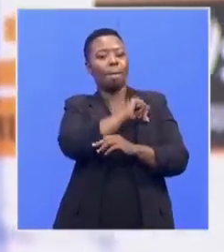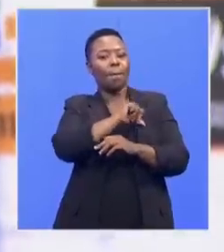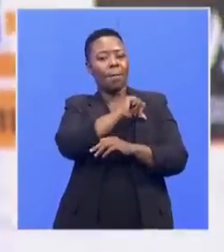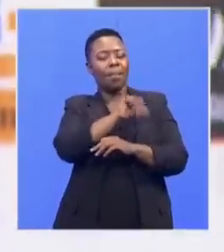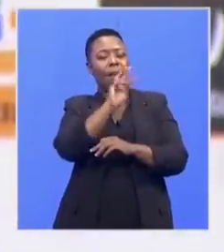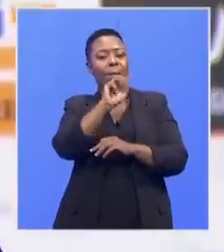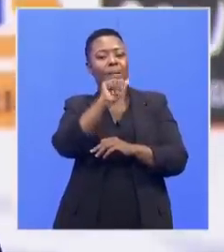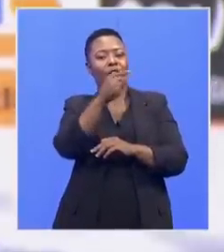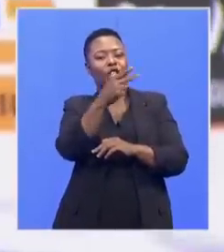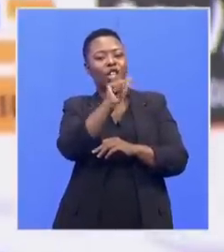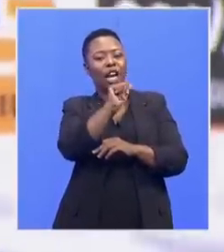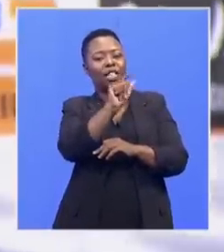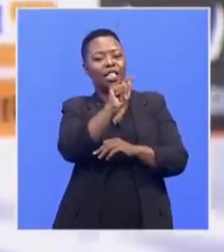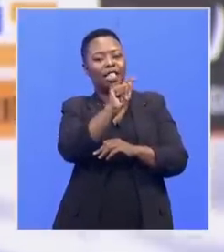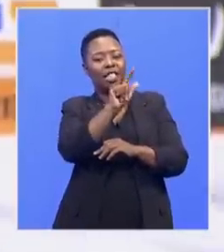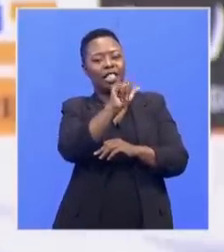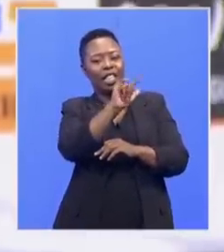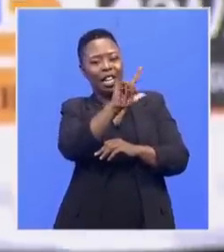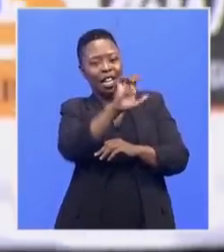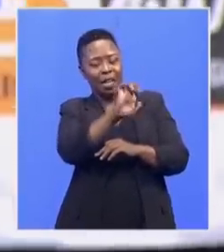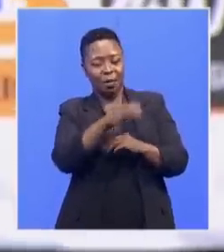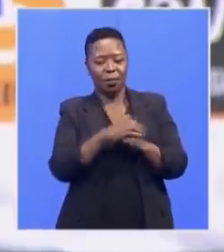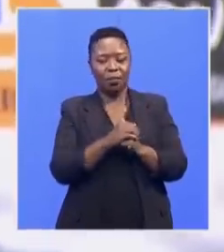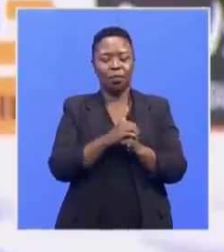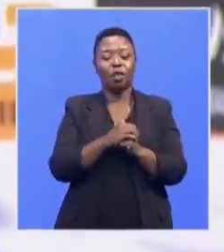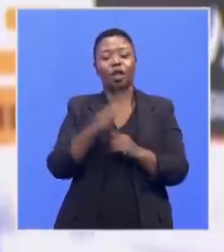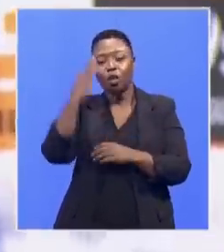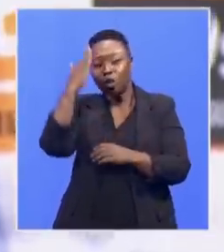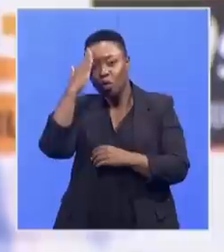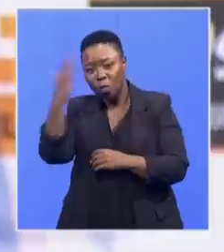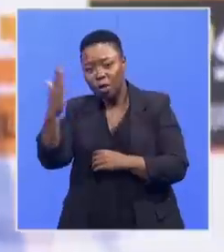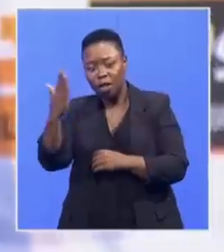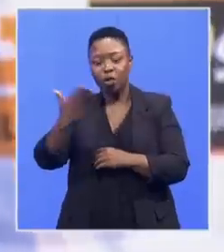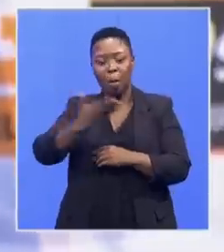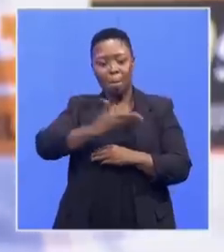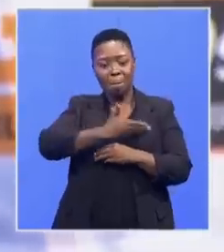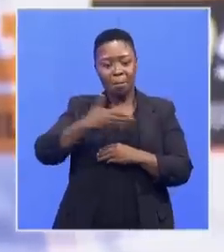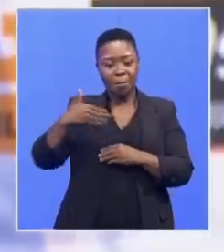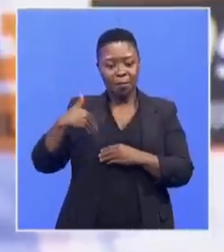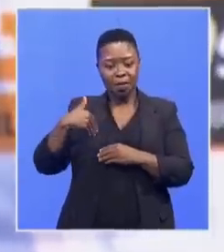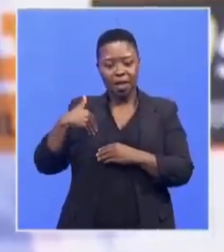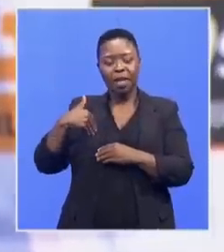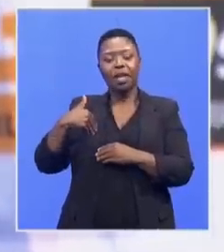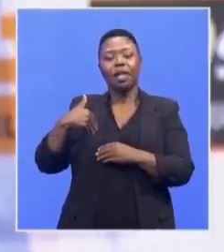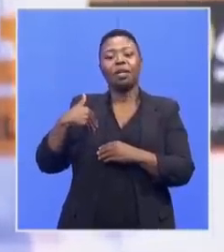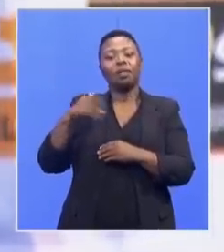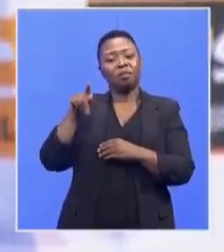Ke dumedise le mme Humile Mashatile.